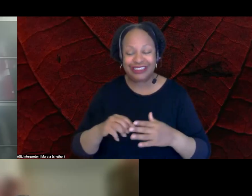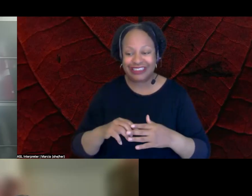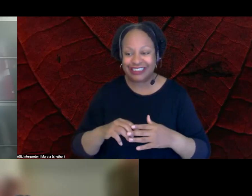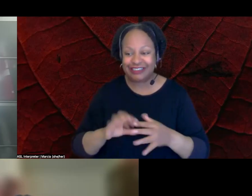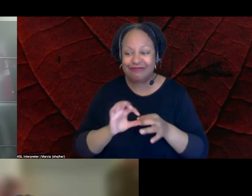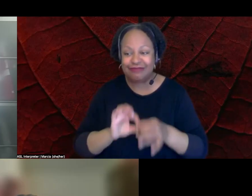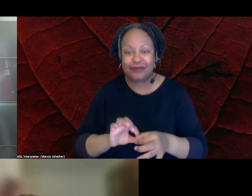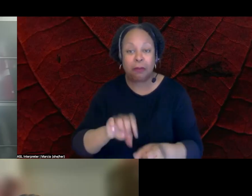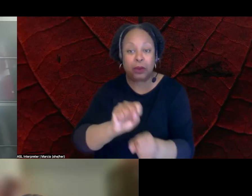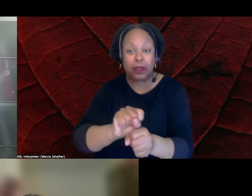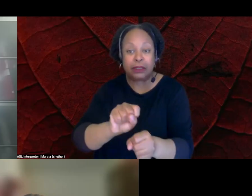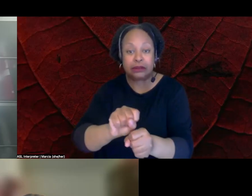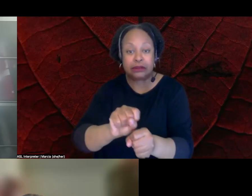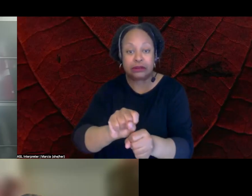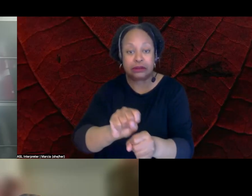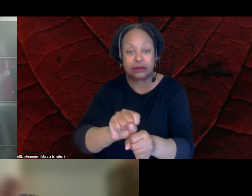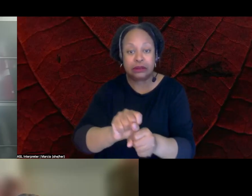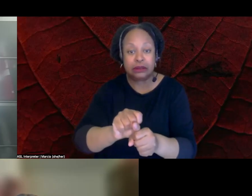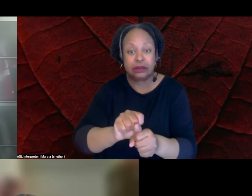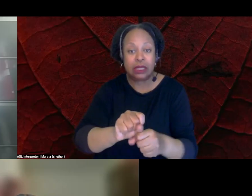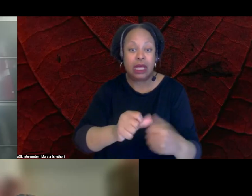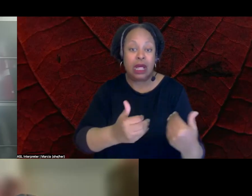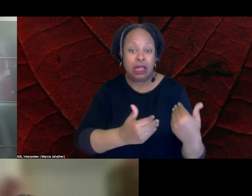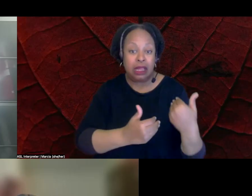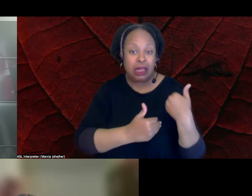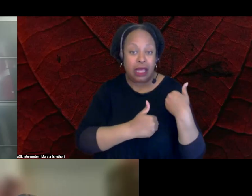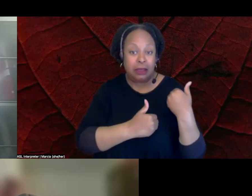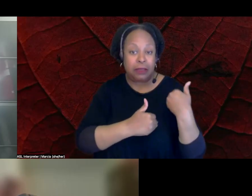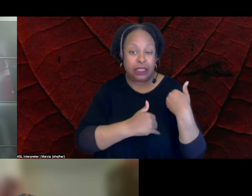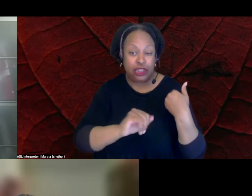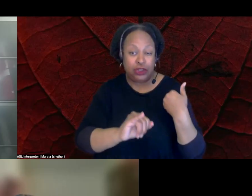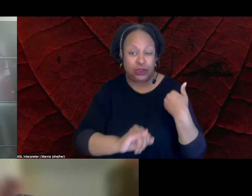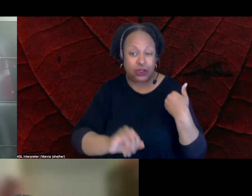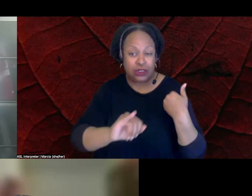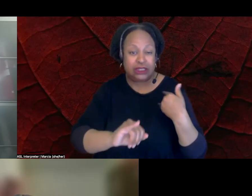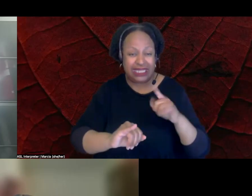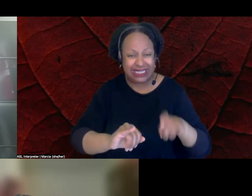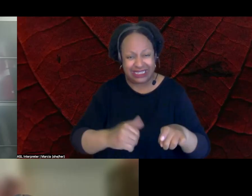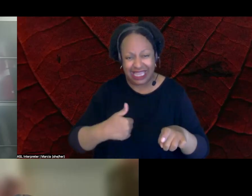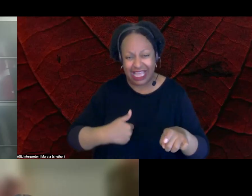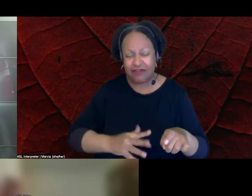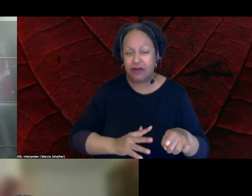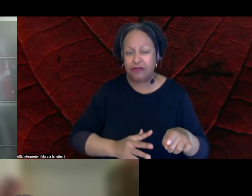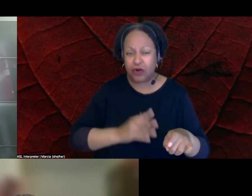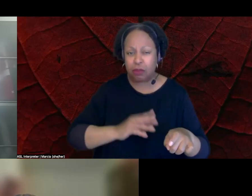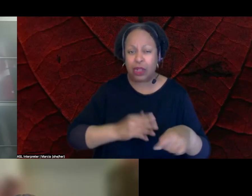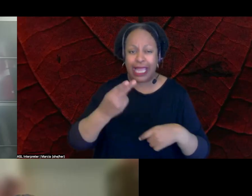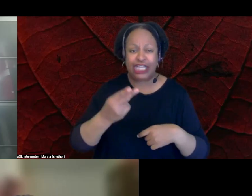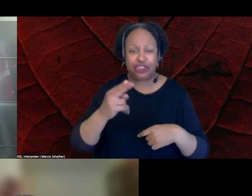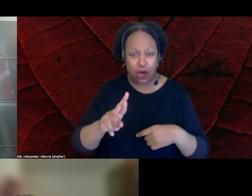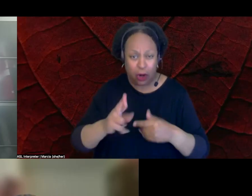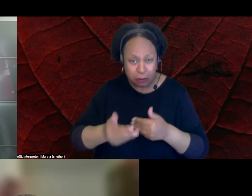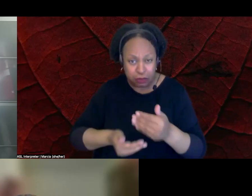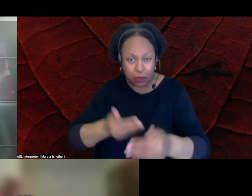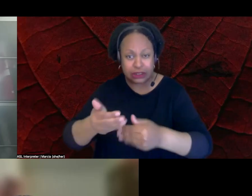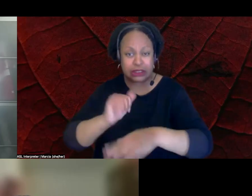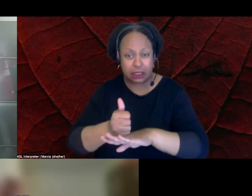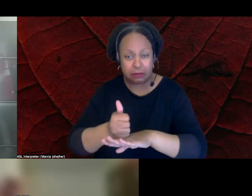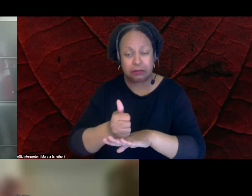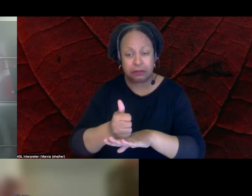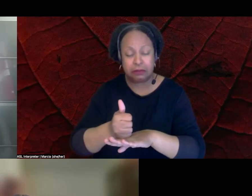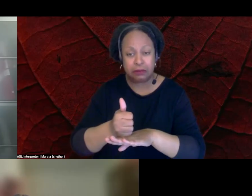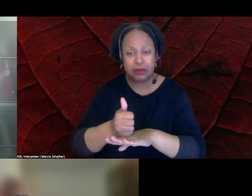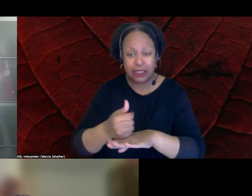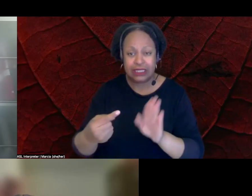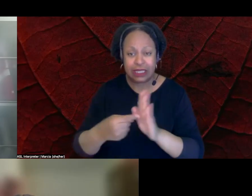about employment liability insurance. Do you Yeah. need to have a formal kind of HR process in place,